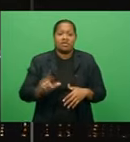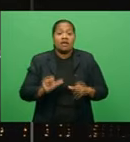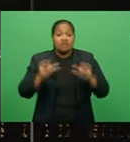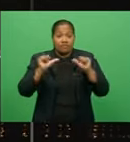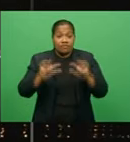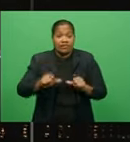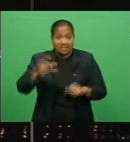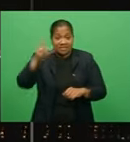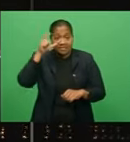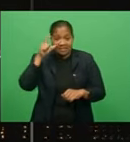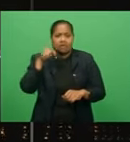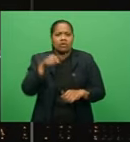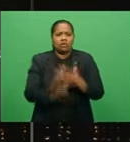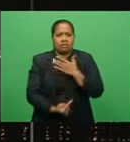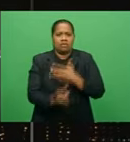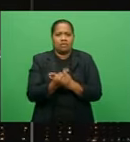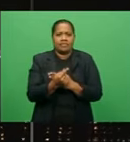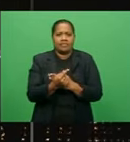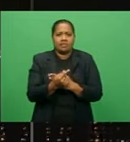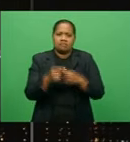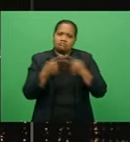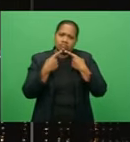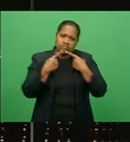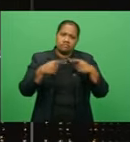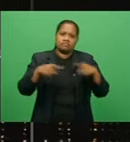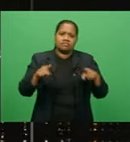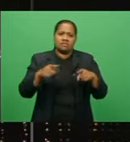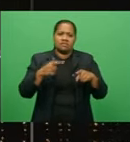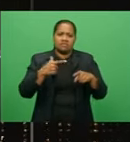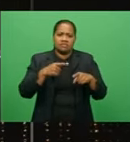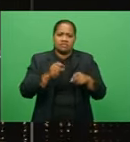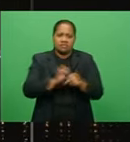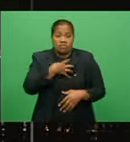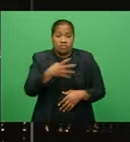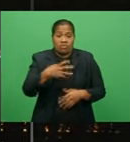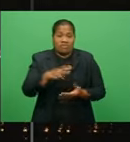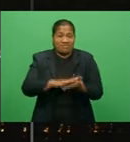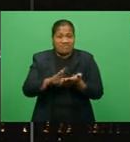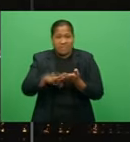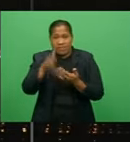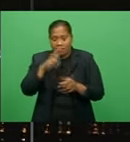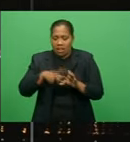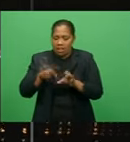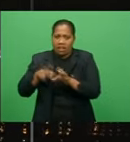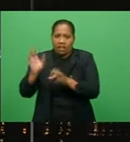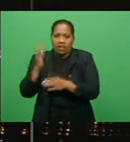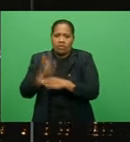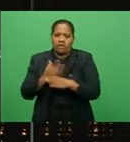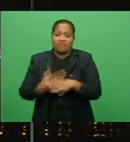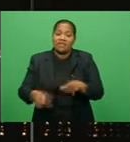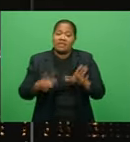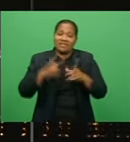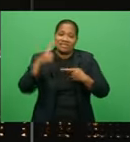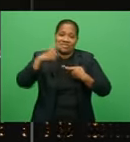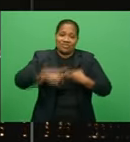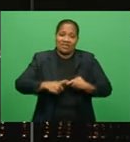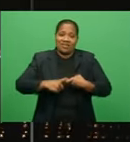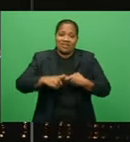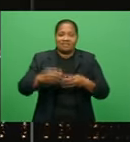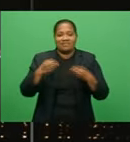to wear masks as he announced the formation of a coronavirus task force. And Apanisa joins us now with the latest